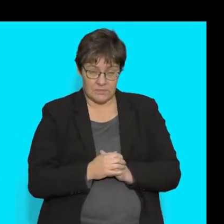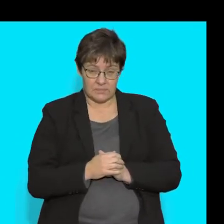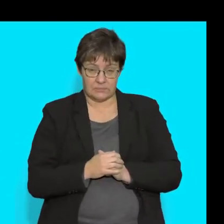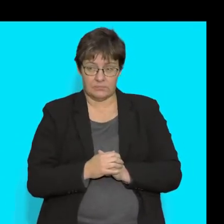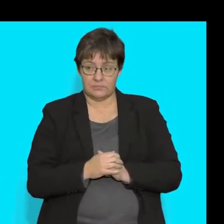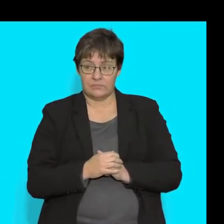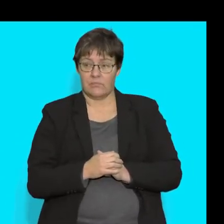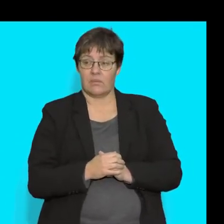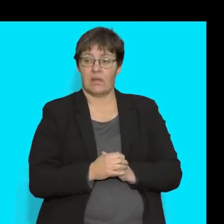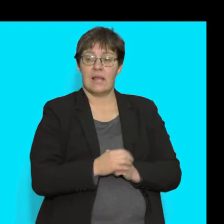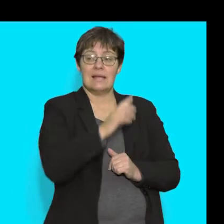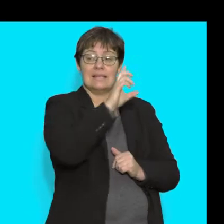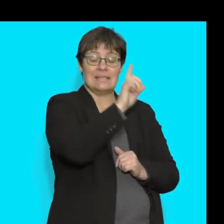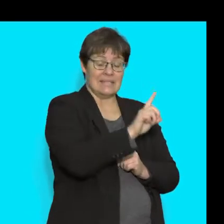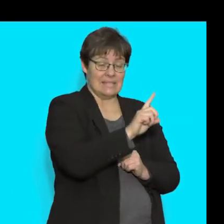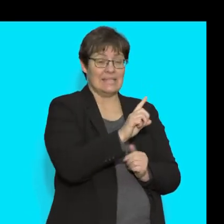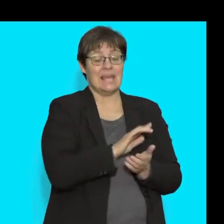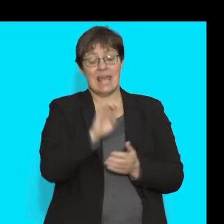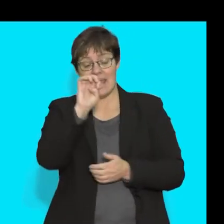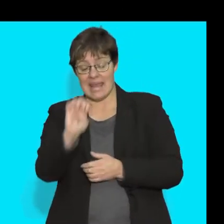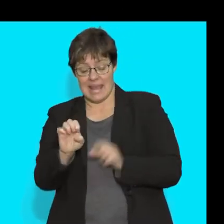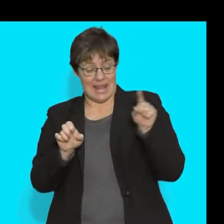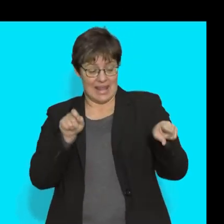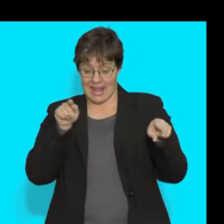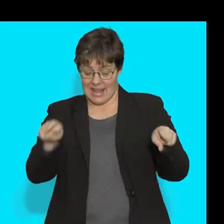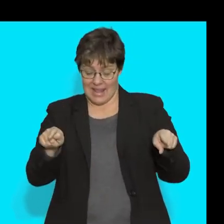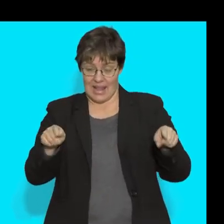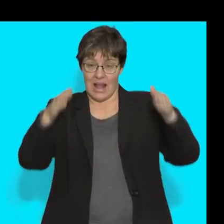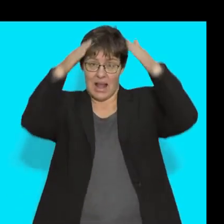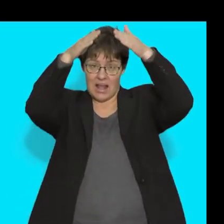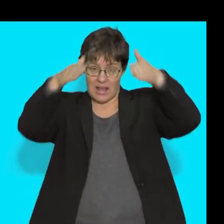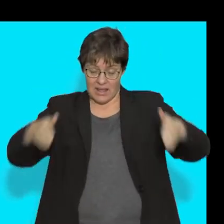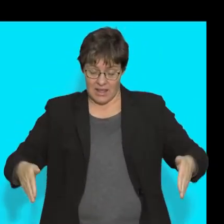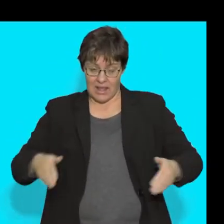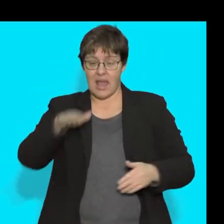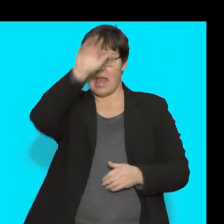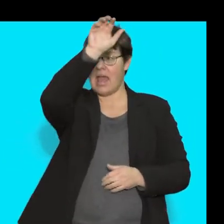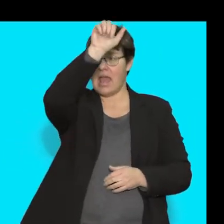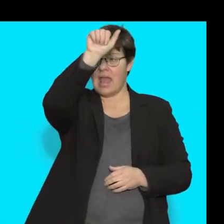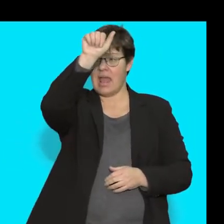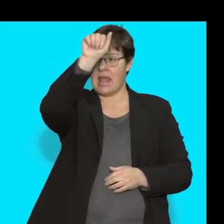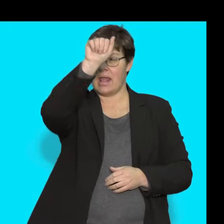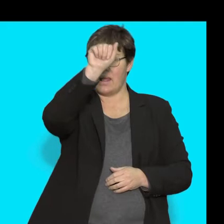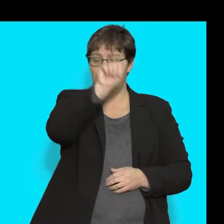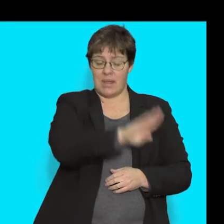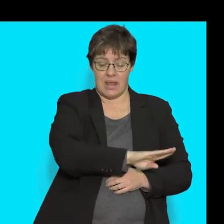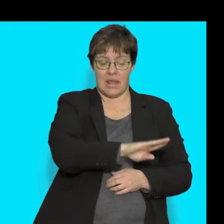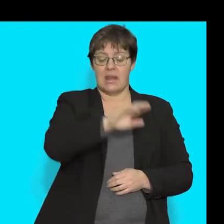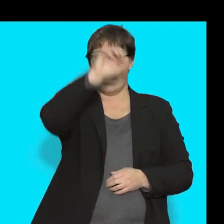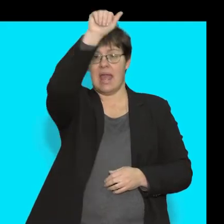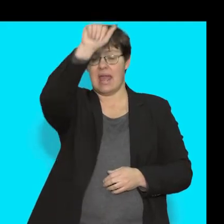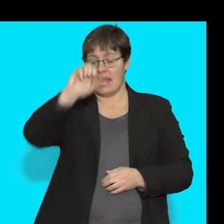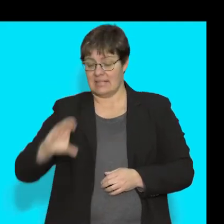we have D and E as the midpoints of AB and AC